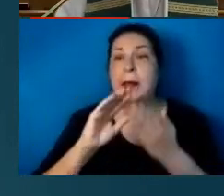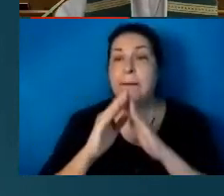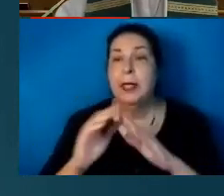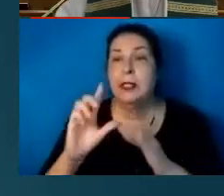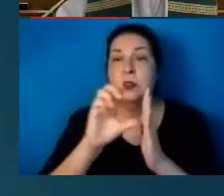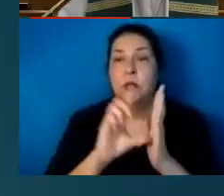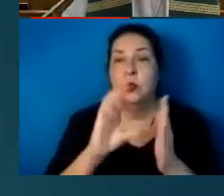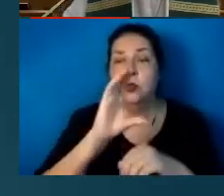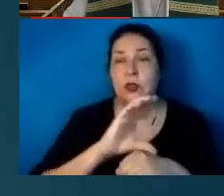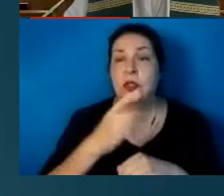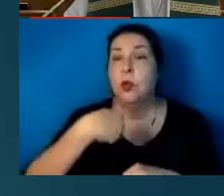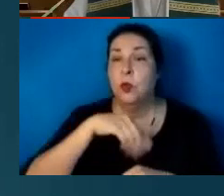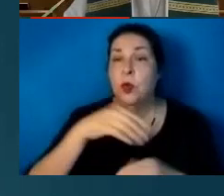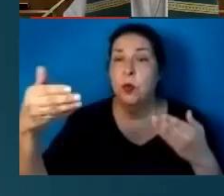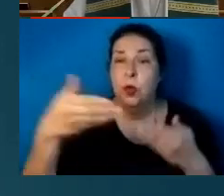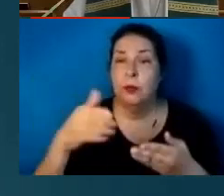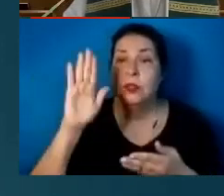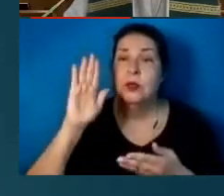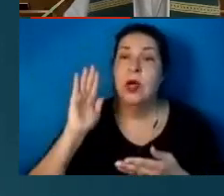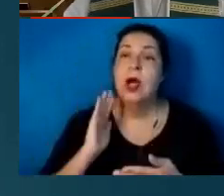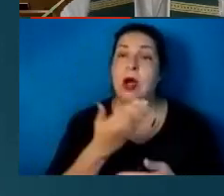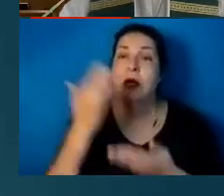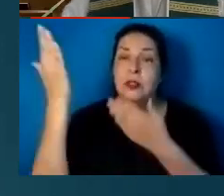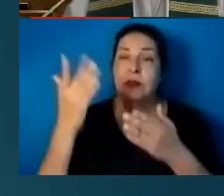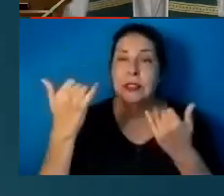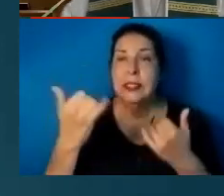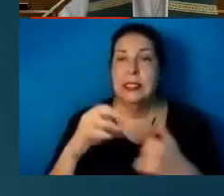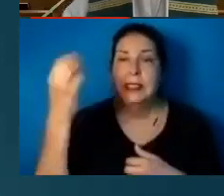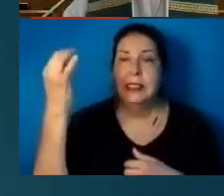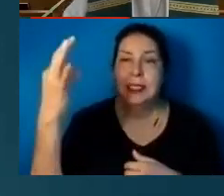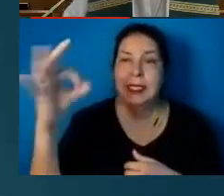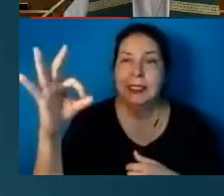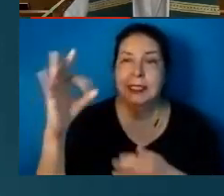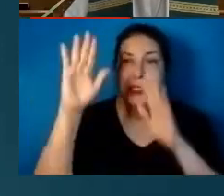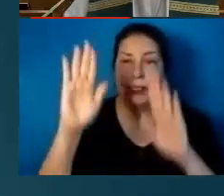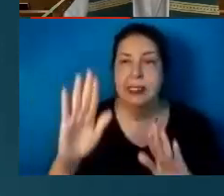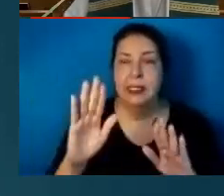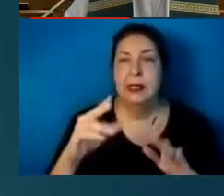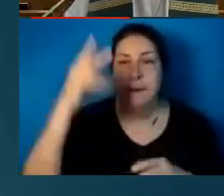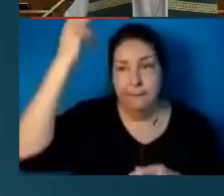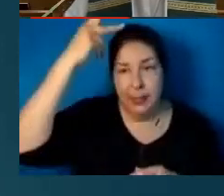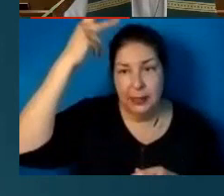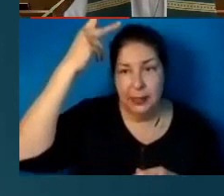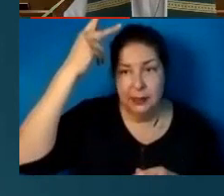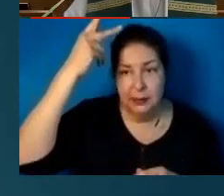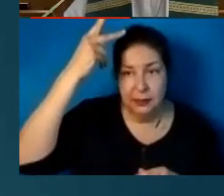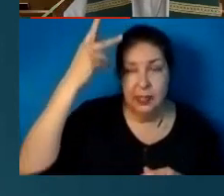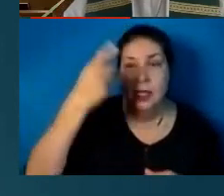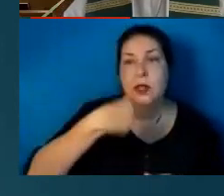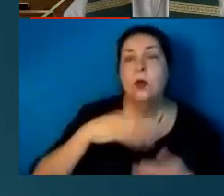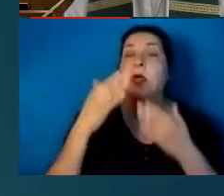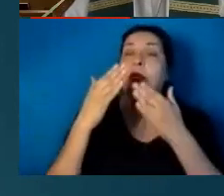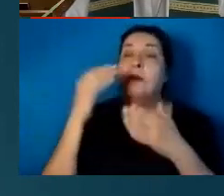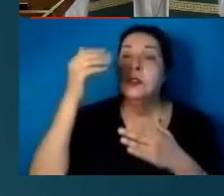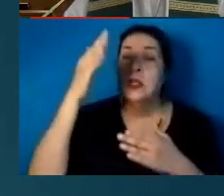our service. Today is the 19th Sunday of Pentecost, and we're thankful to God that you're here to worship with